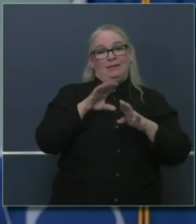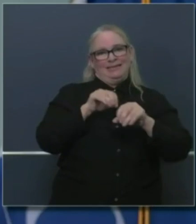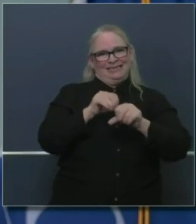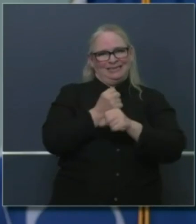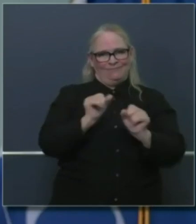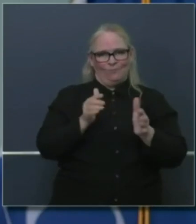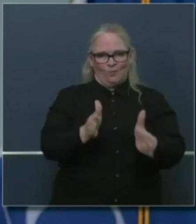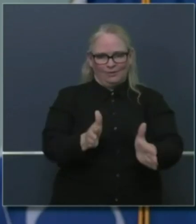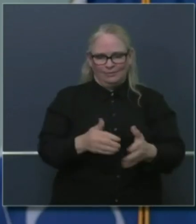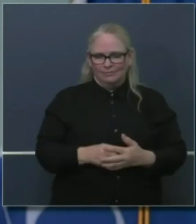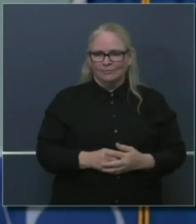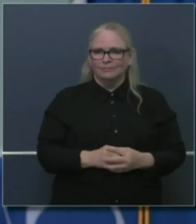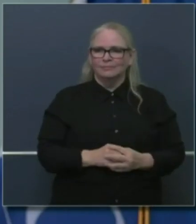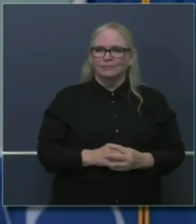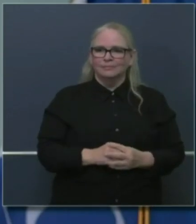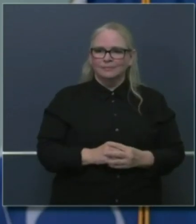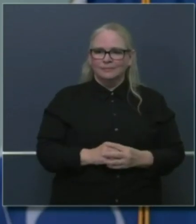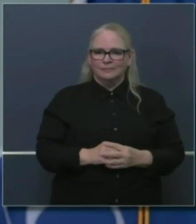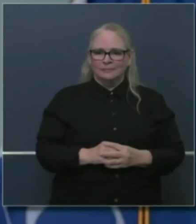11.